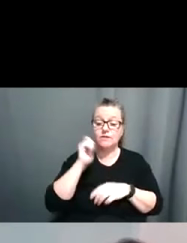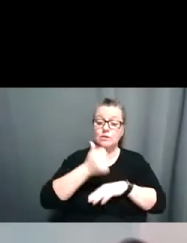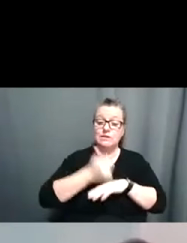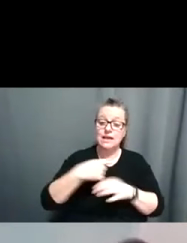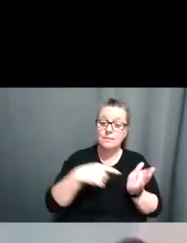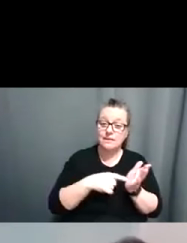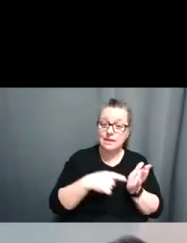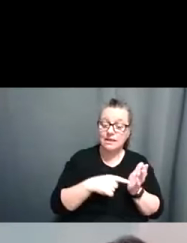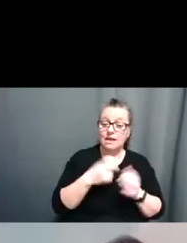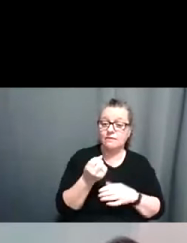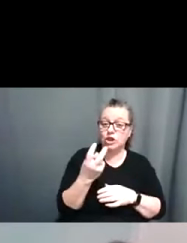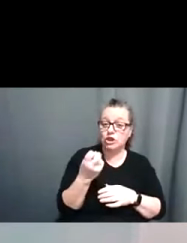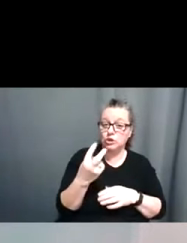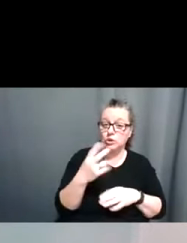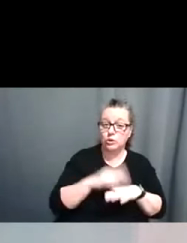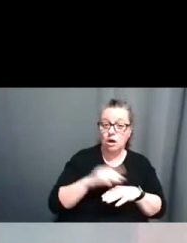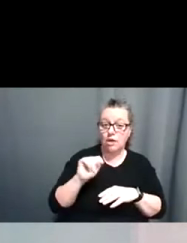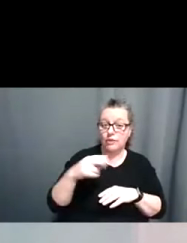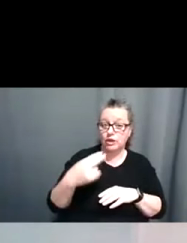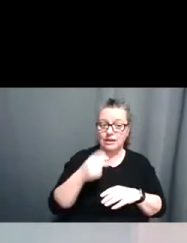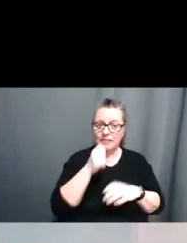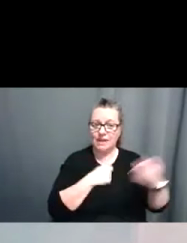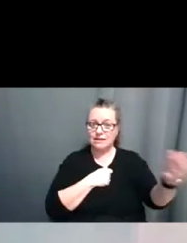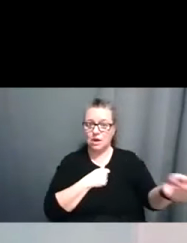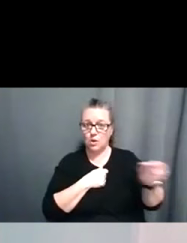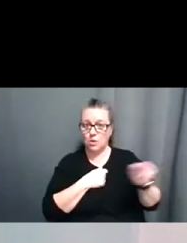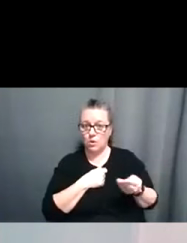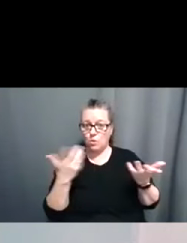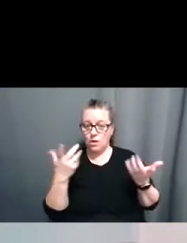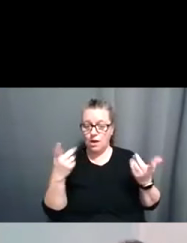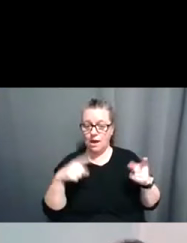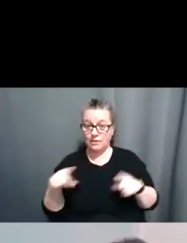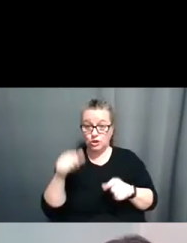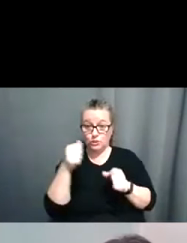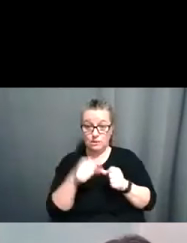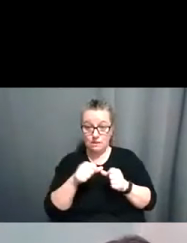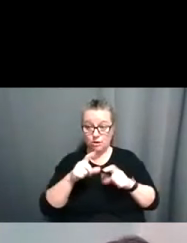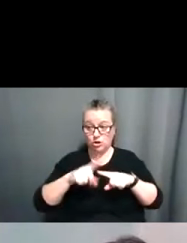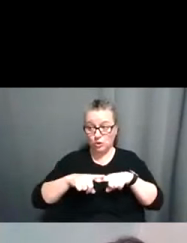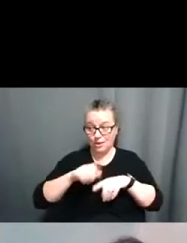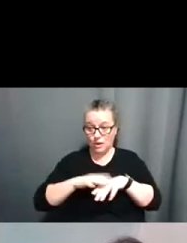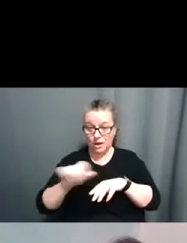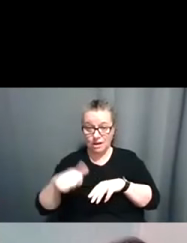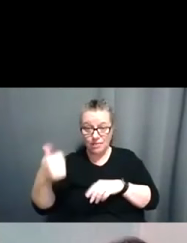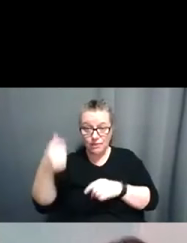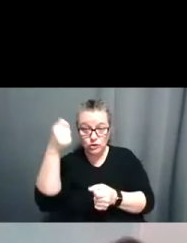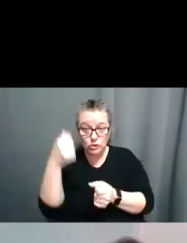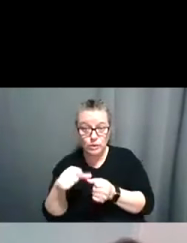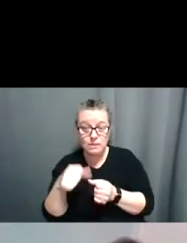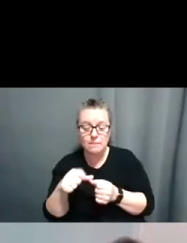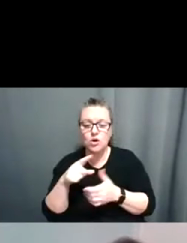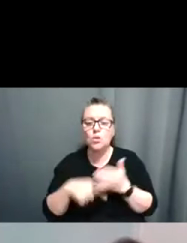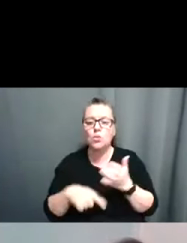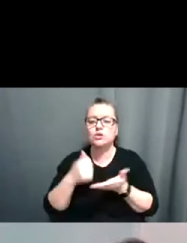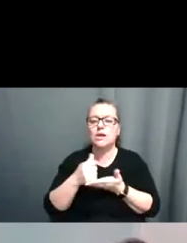on Thursday, but they don't deliver, what happens? Do you remember the deadline? Or are you just counting on others to come through? What's going to jog